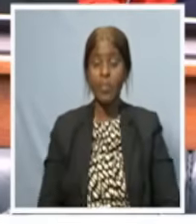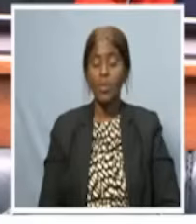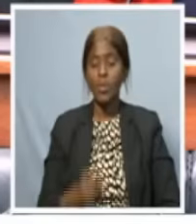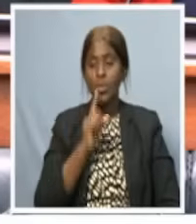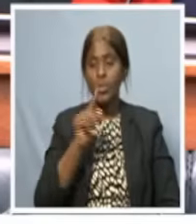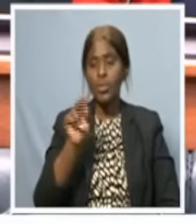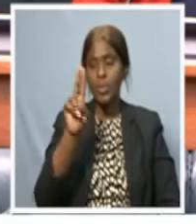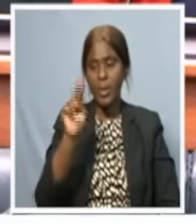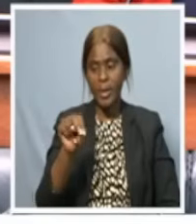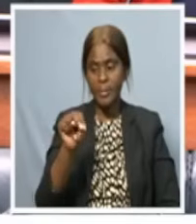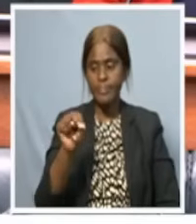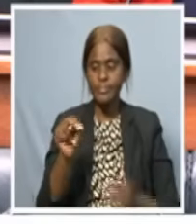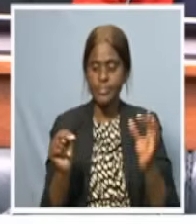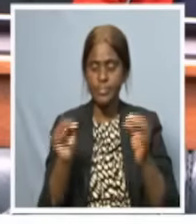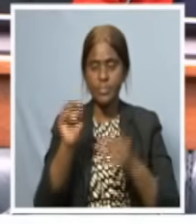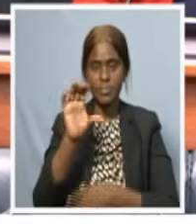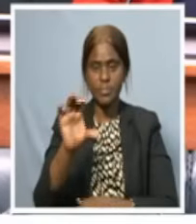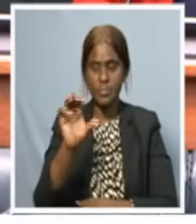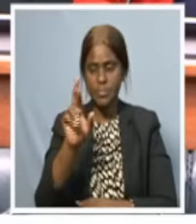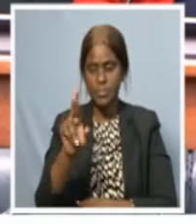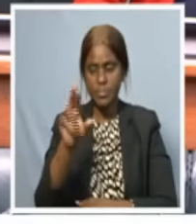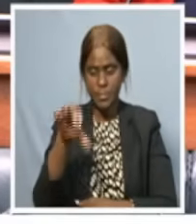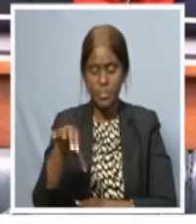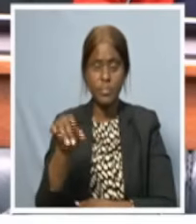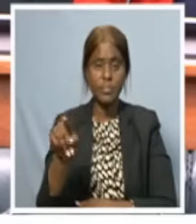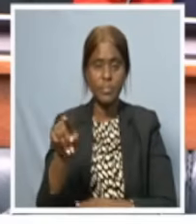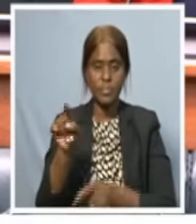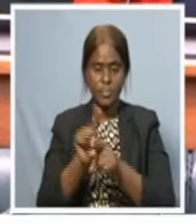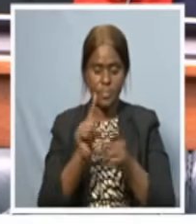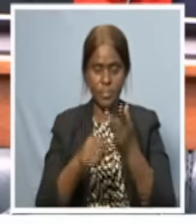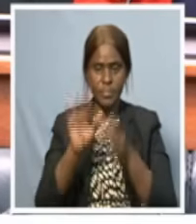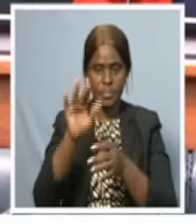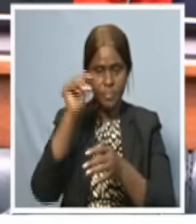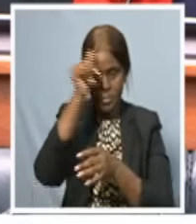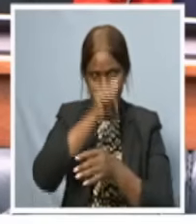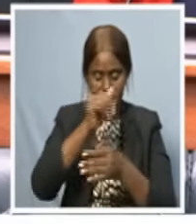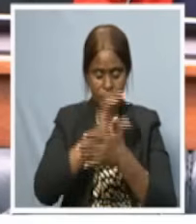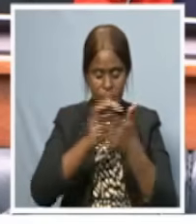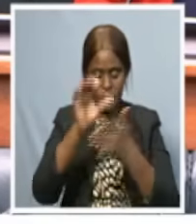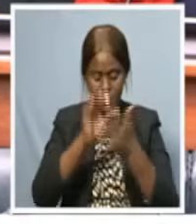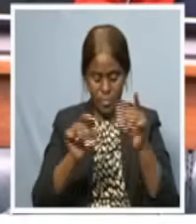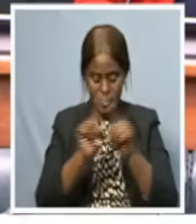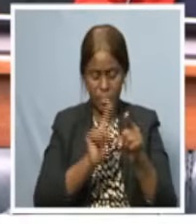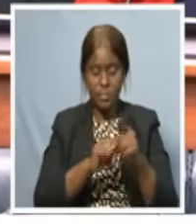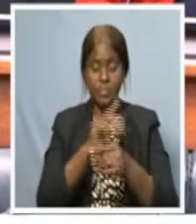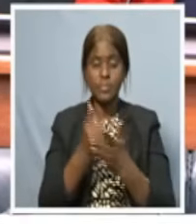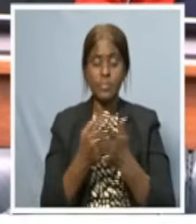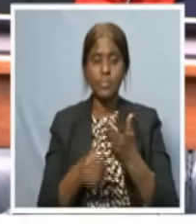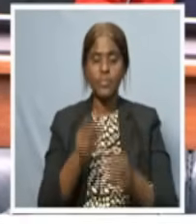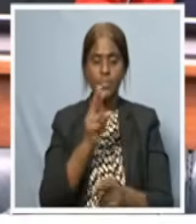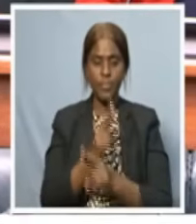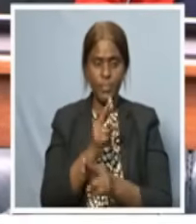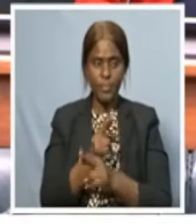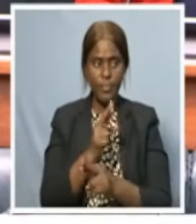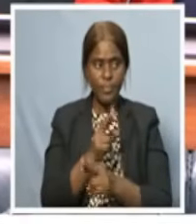The United Nations Convention on the Rights of Child and the African Charter on the Rights and